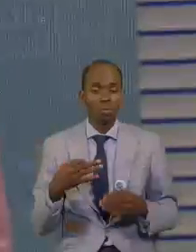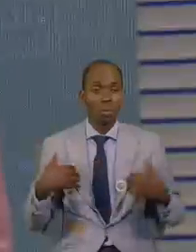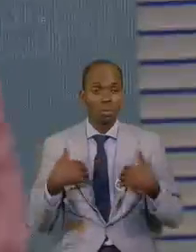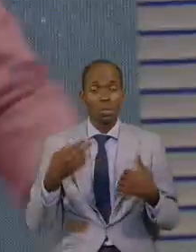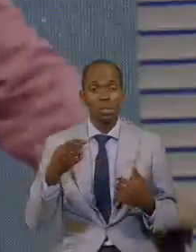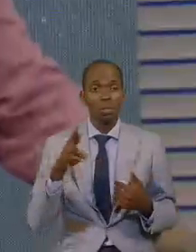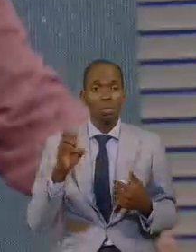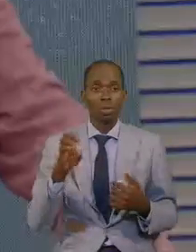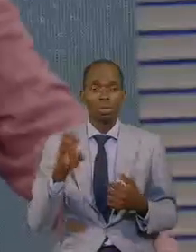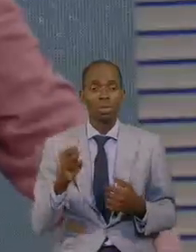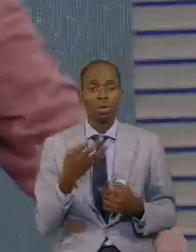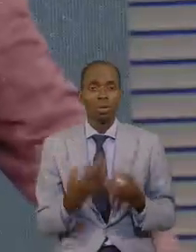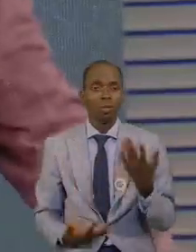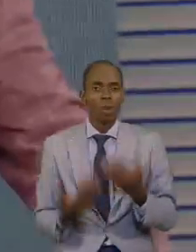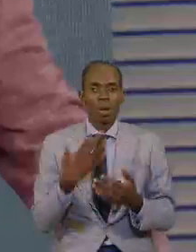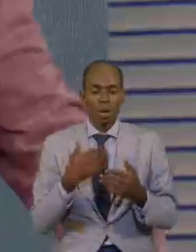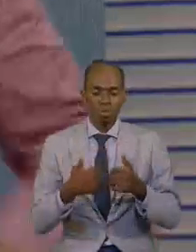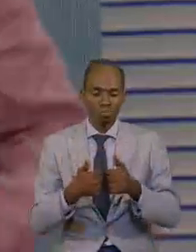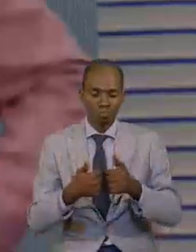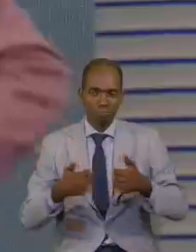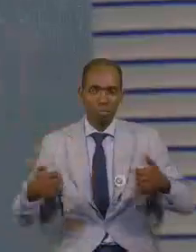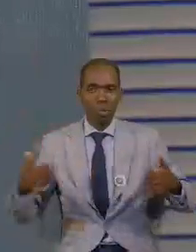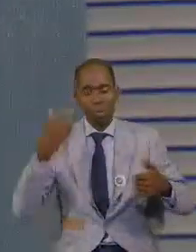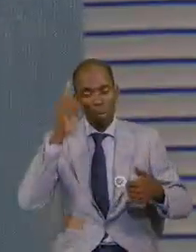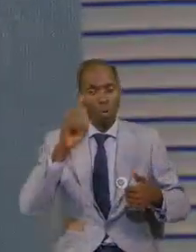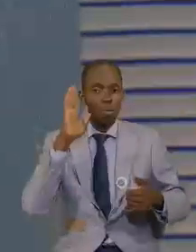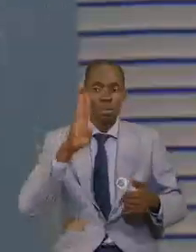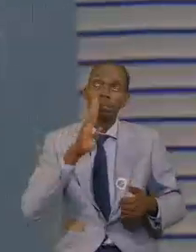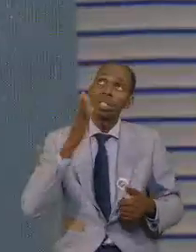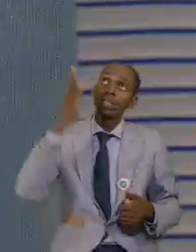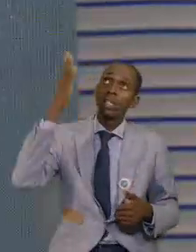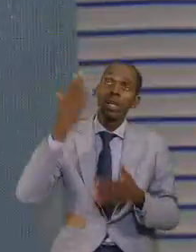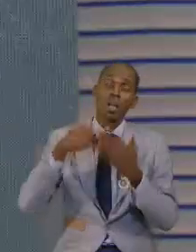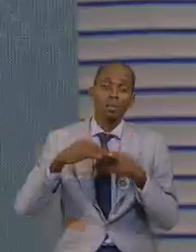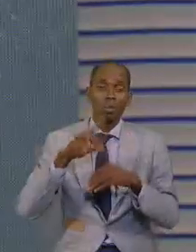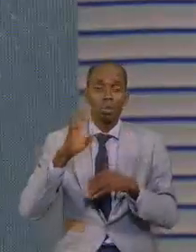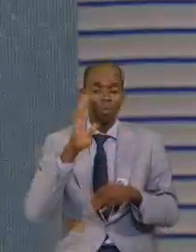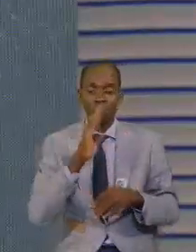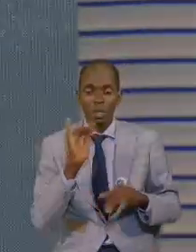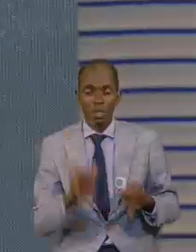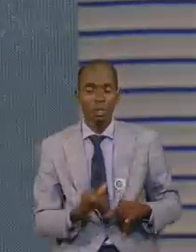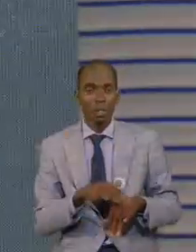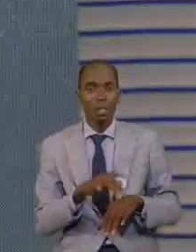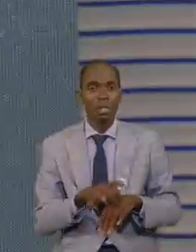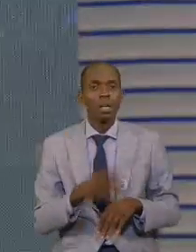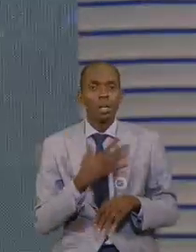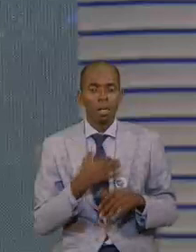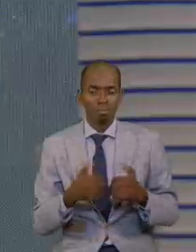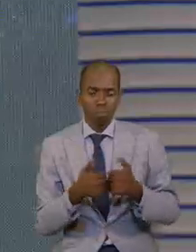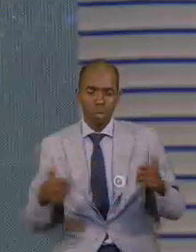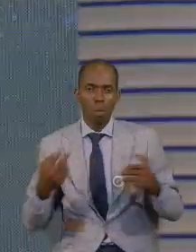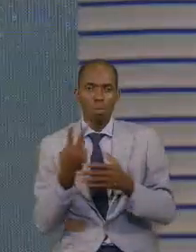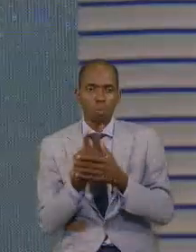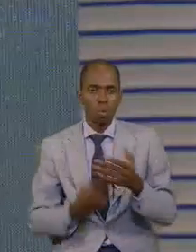them. Because one is to be on earth, the other one is going to heaven, and parted them both asunder. And